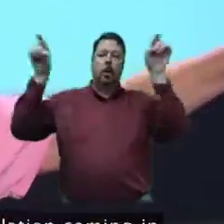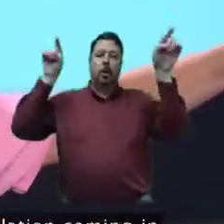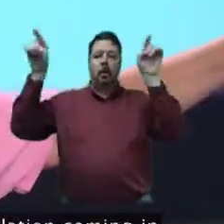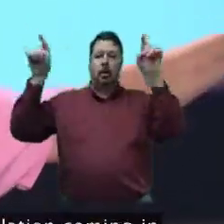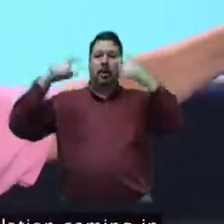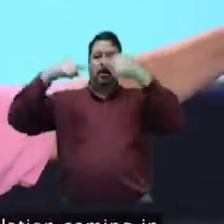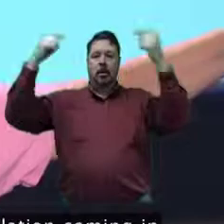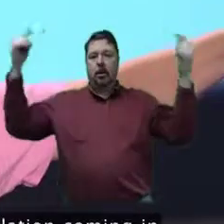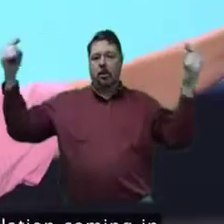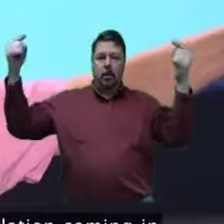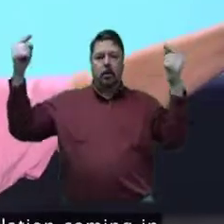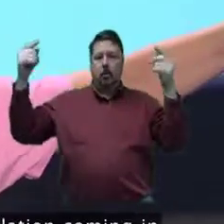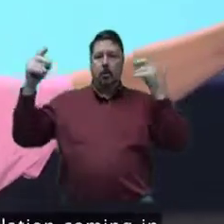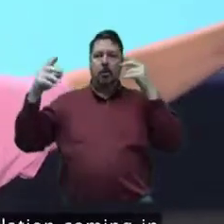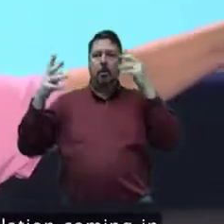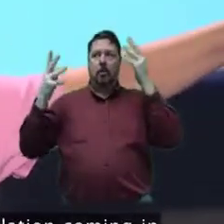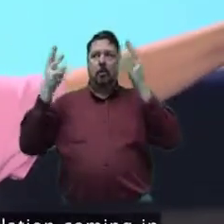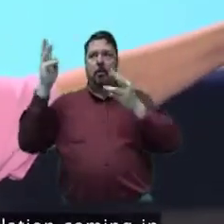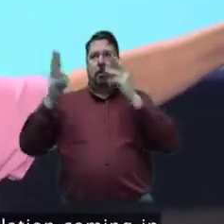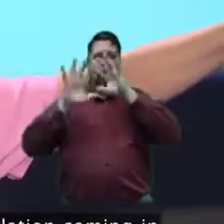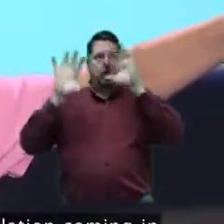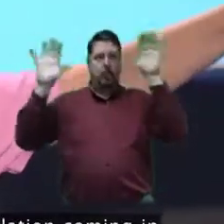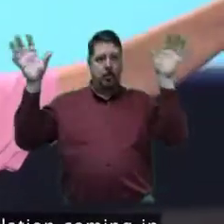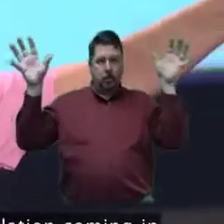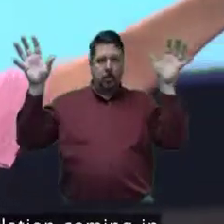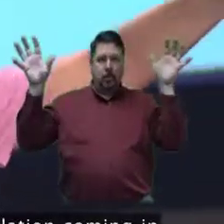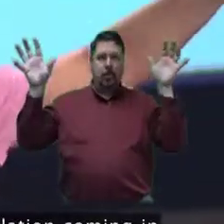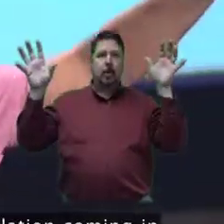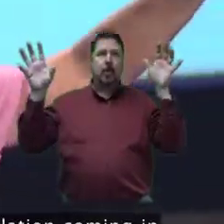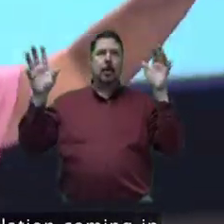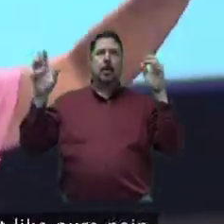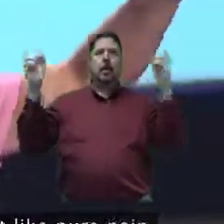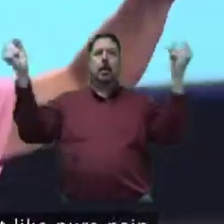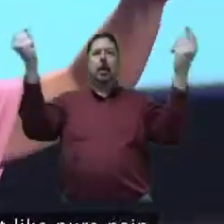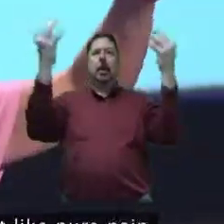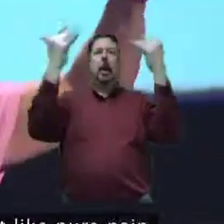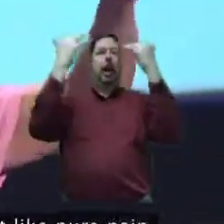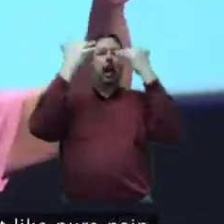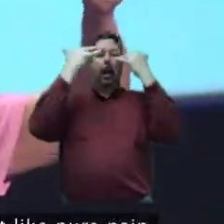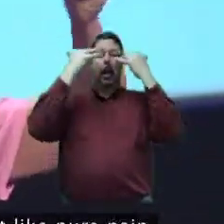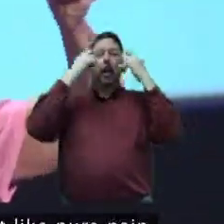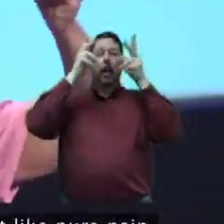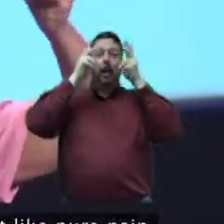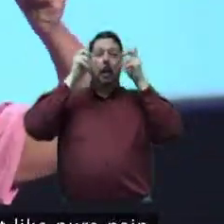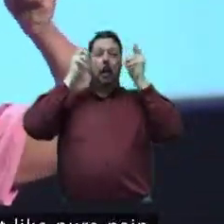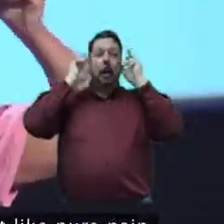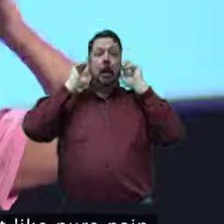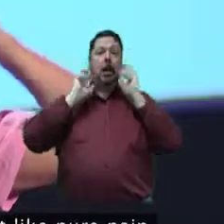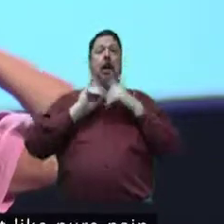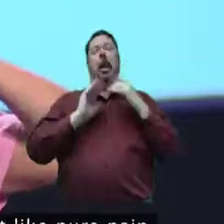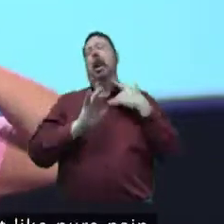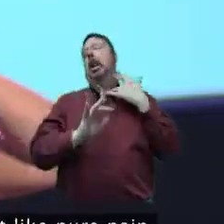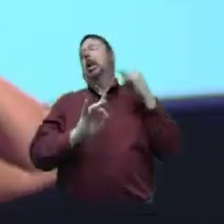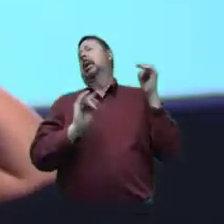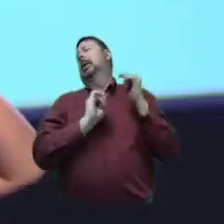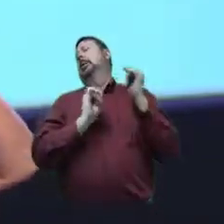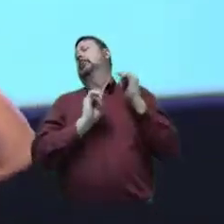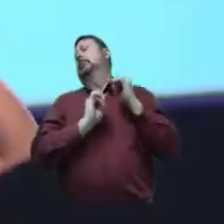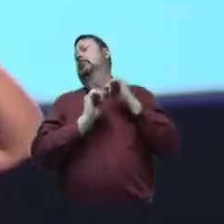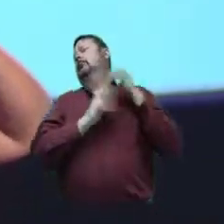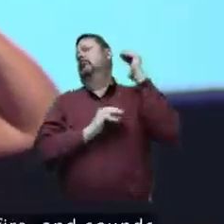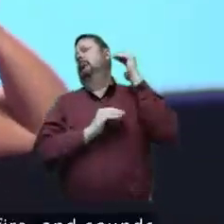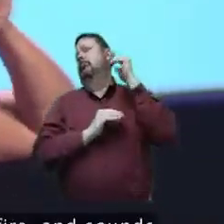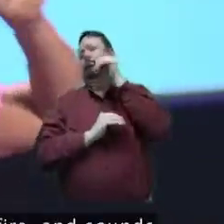very opposite planes of reality. Stimulation coming in through my sensory systems felt like pure